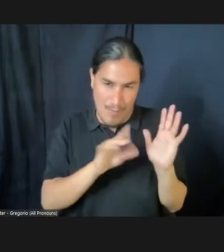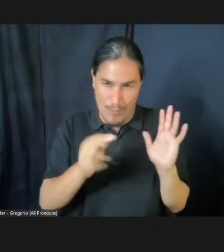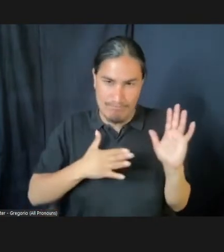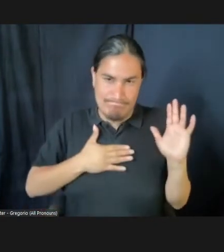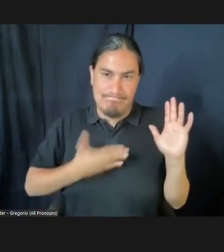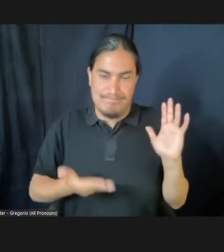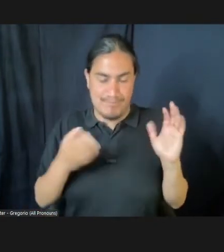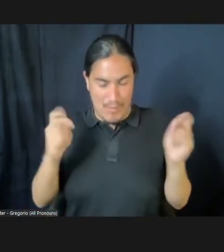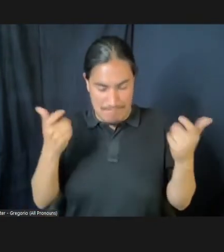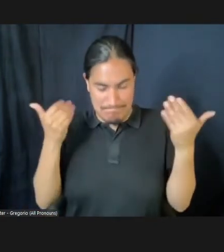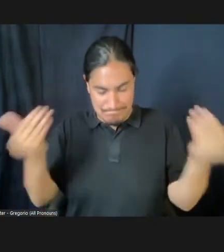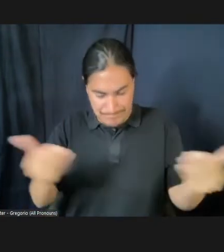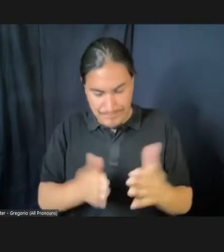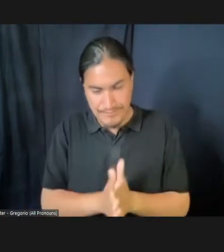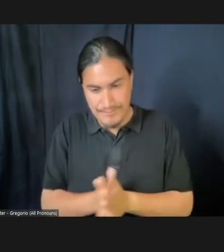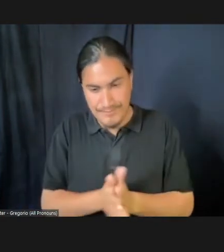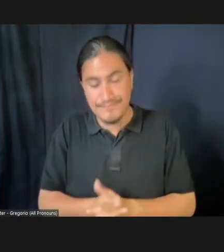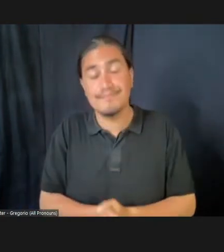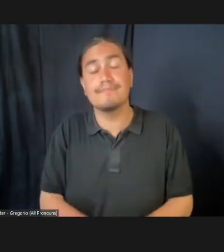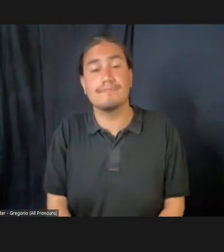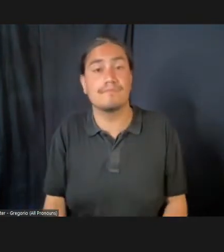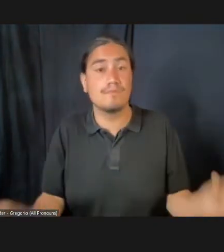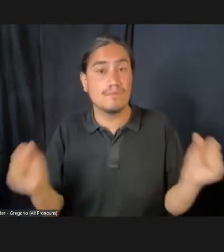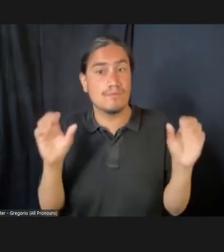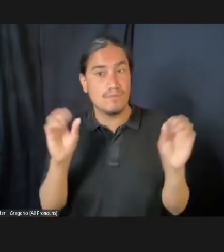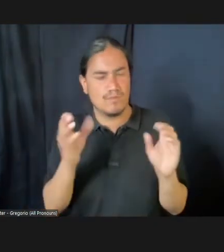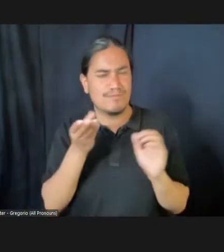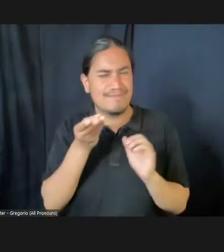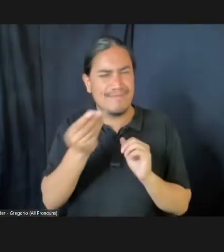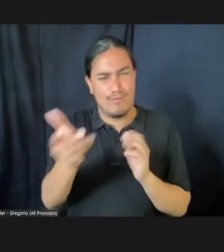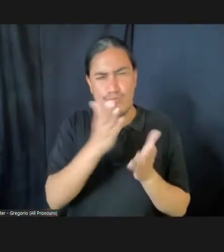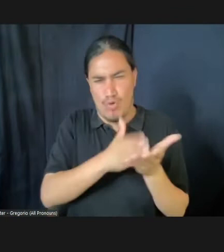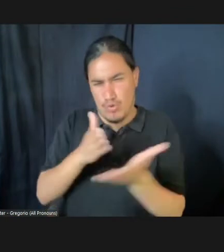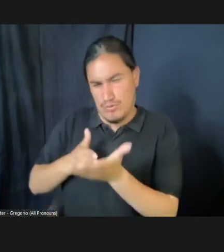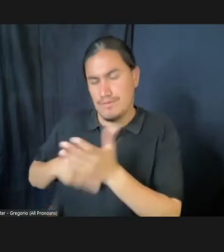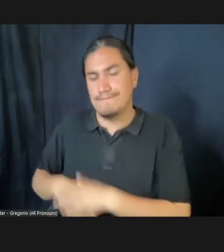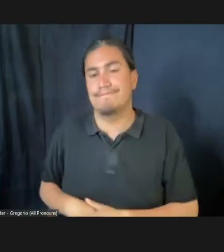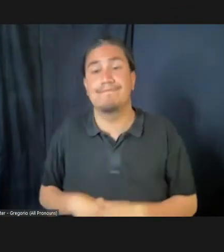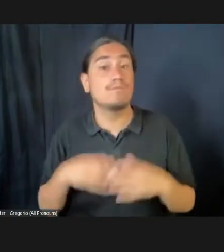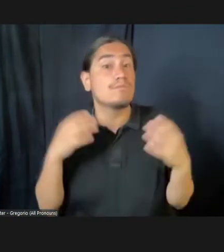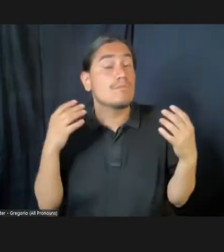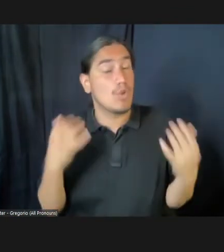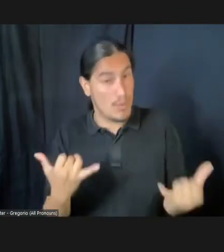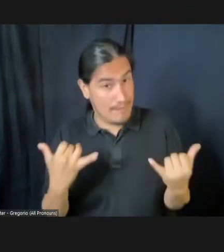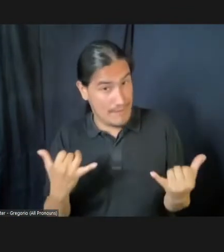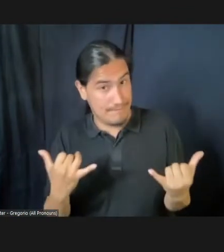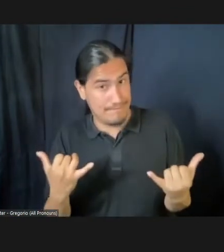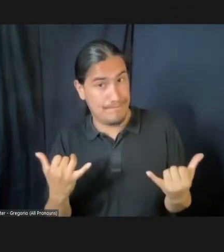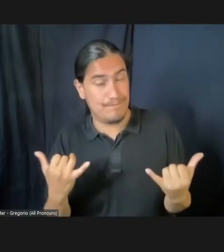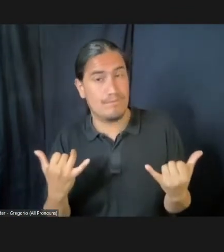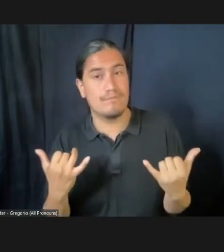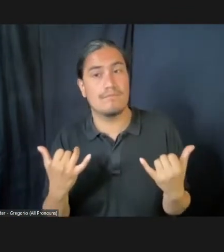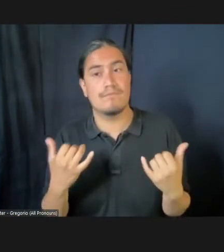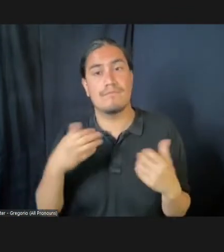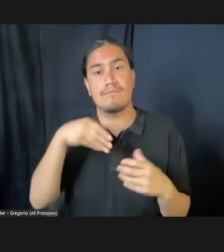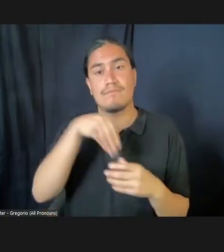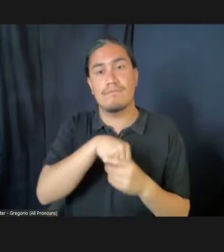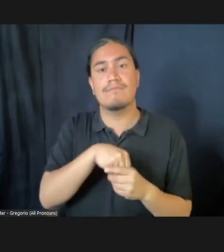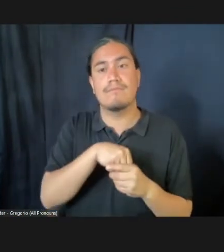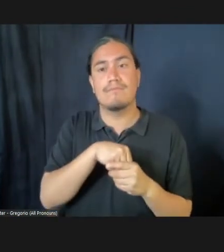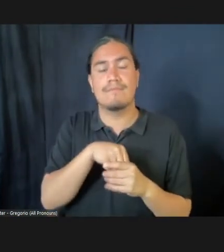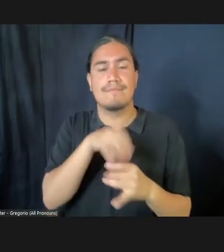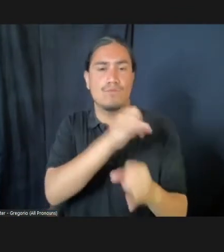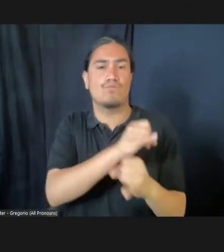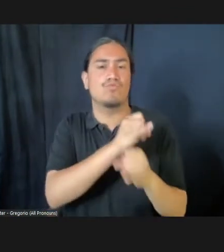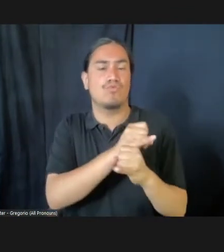Here I go. So this is a couple chunks. Currently, within institutional theater